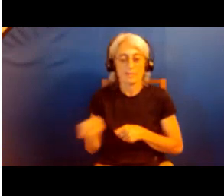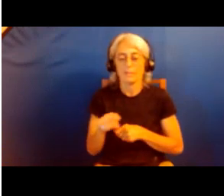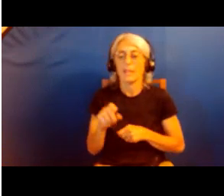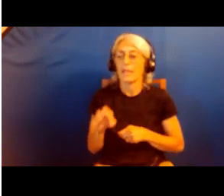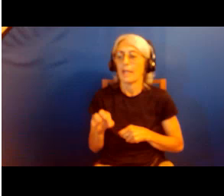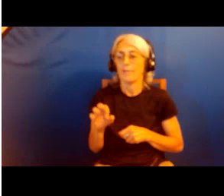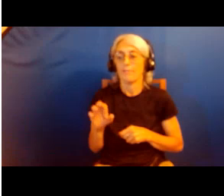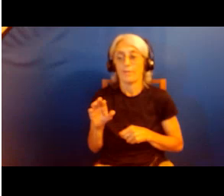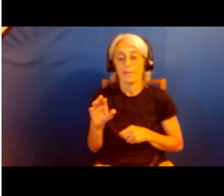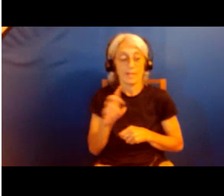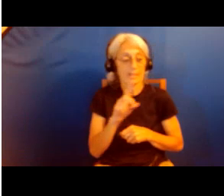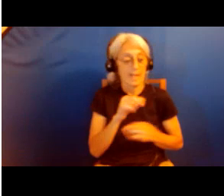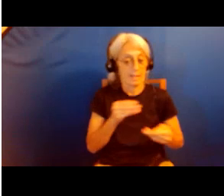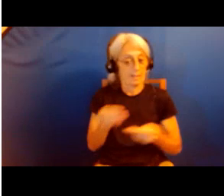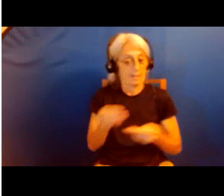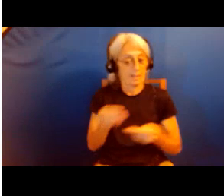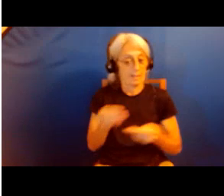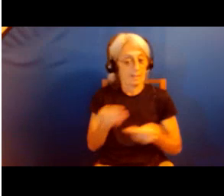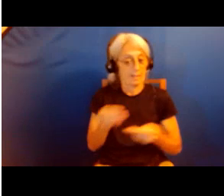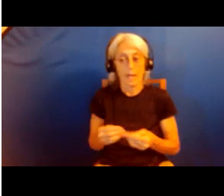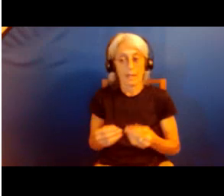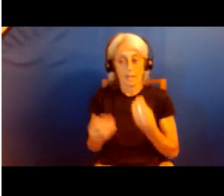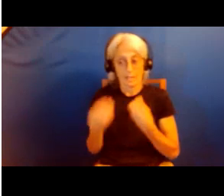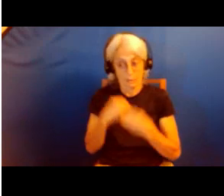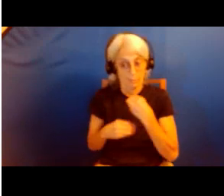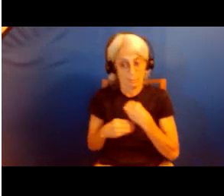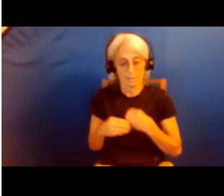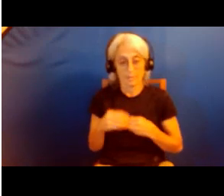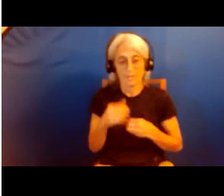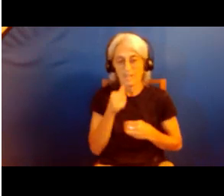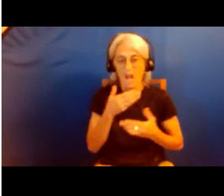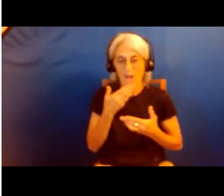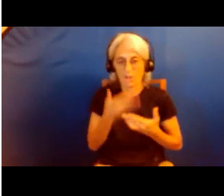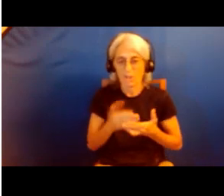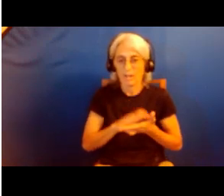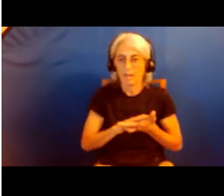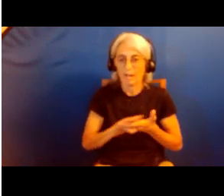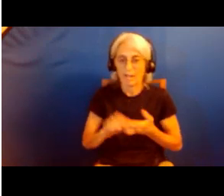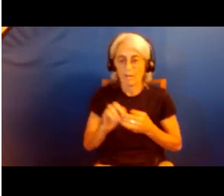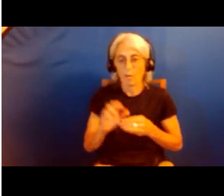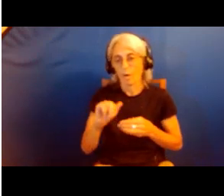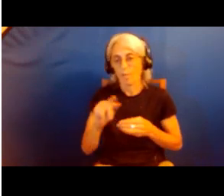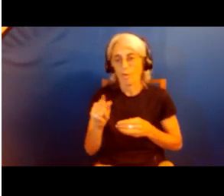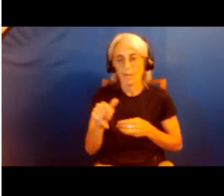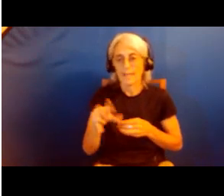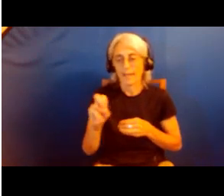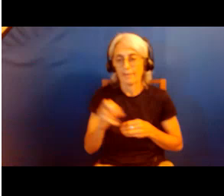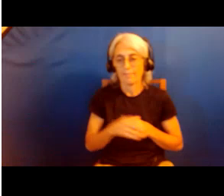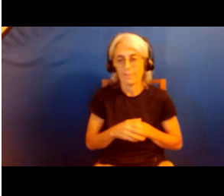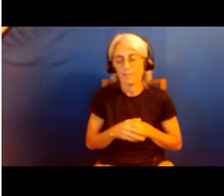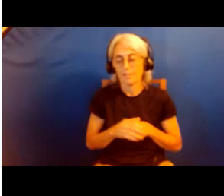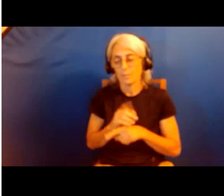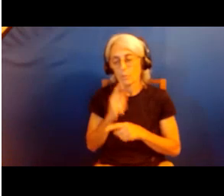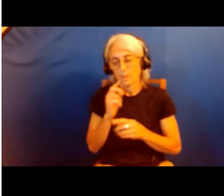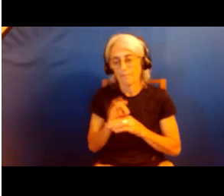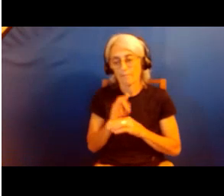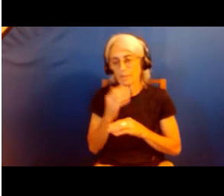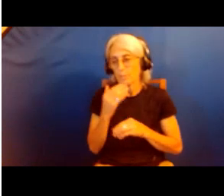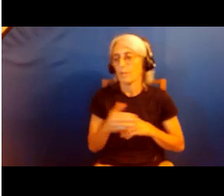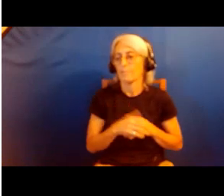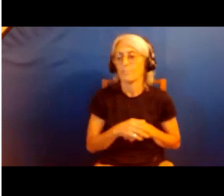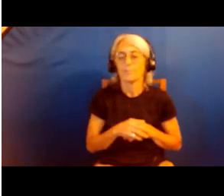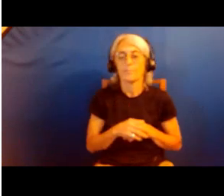uses and consumes is not good, clean, or authoritative. So Caltrans has been working on our data governance efforts